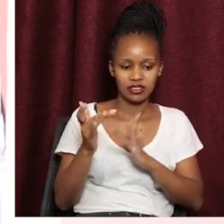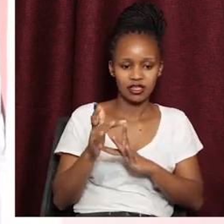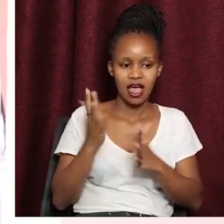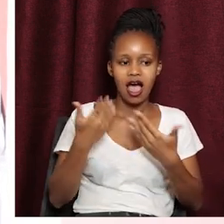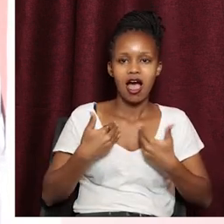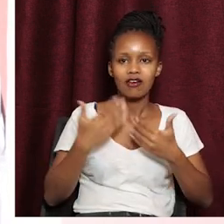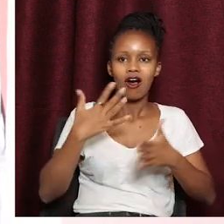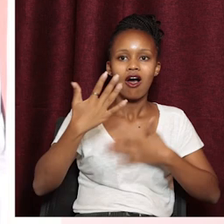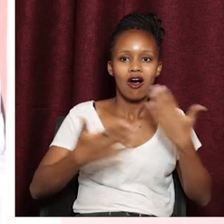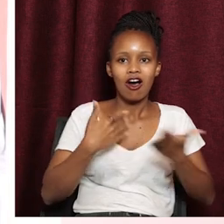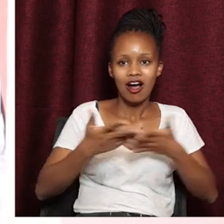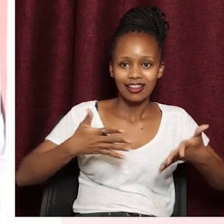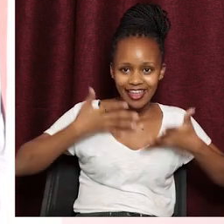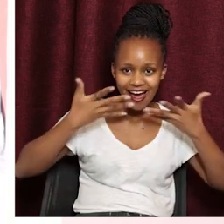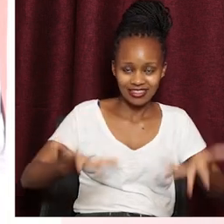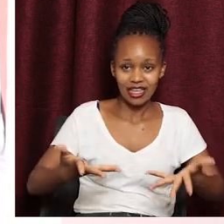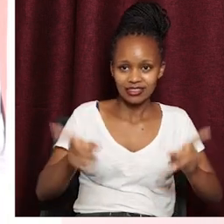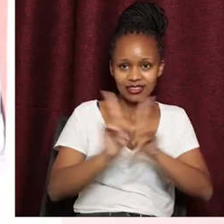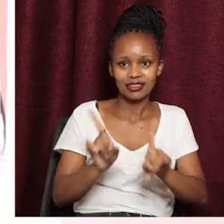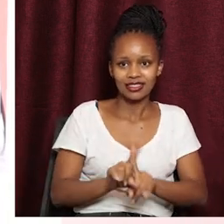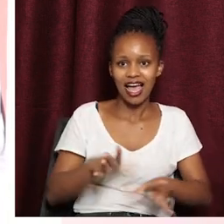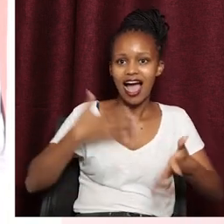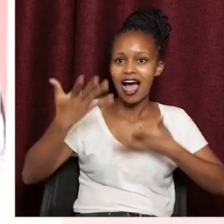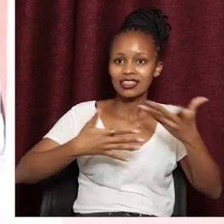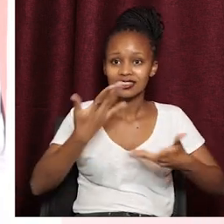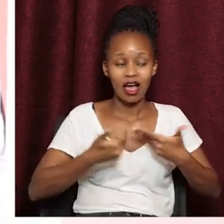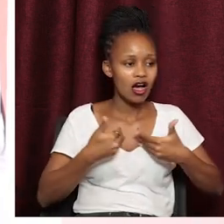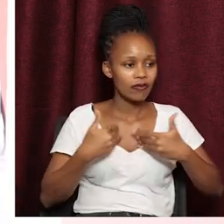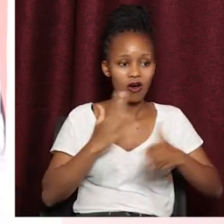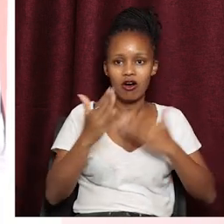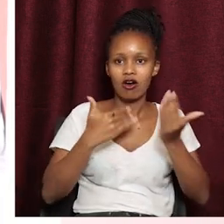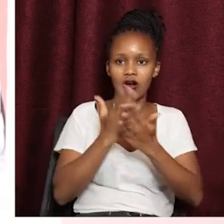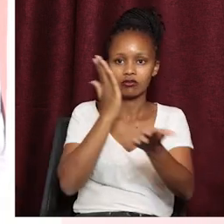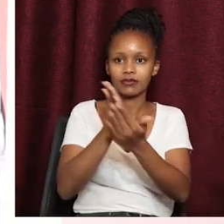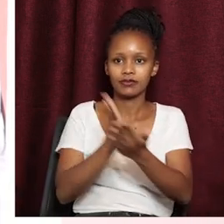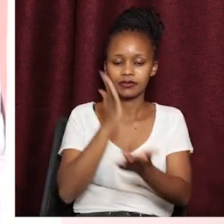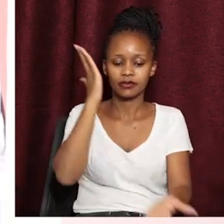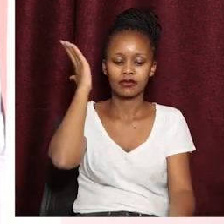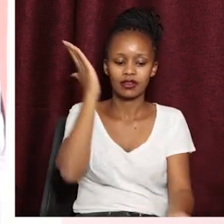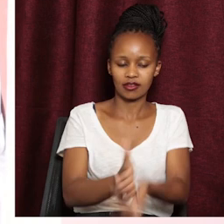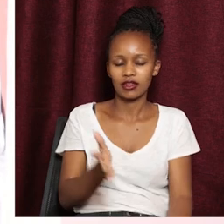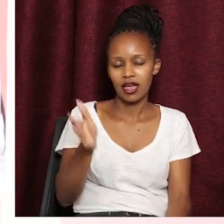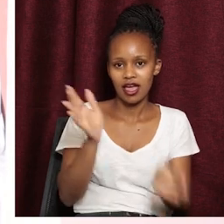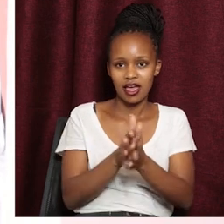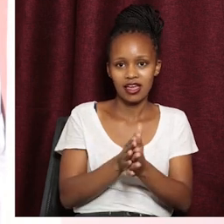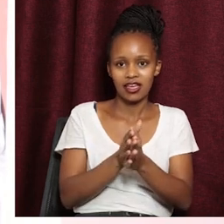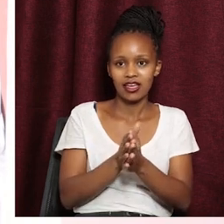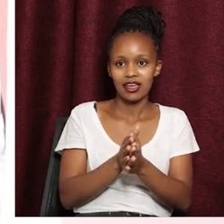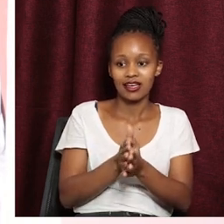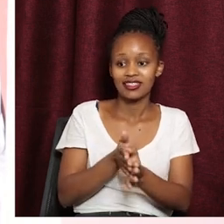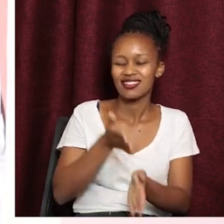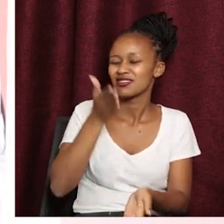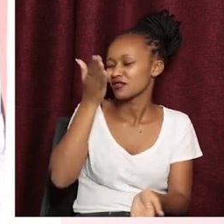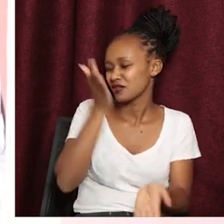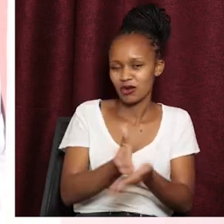has all the answers. And His answers are all proven true and